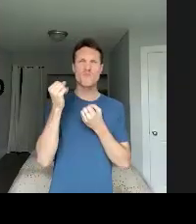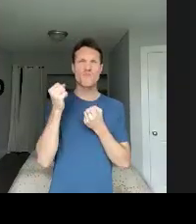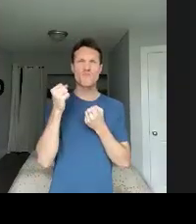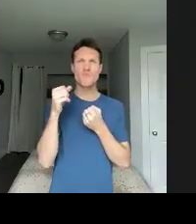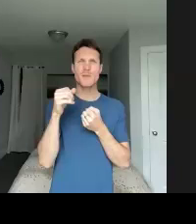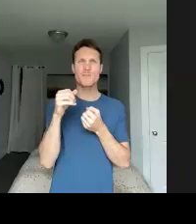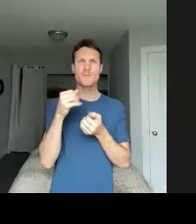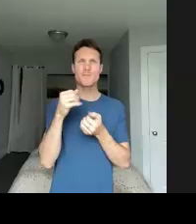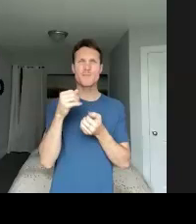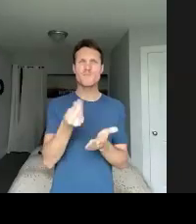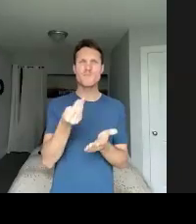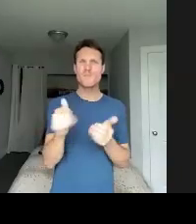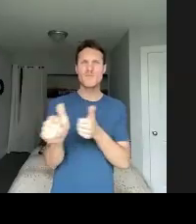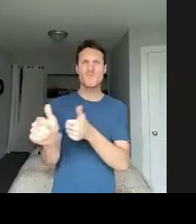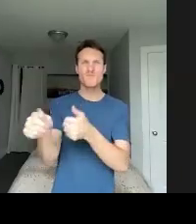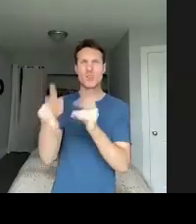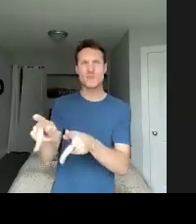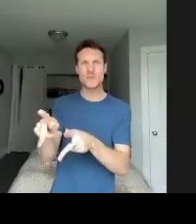program?